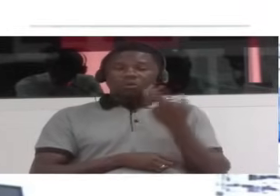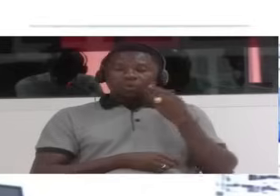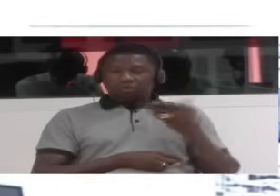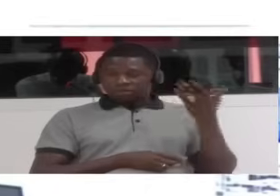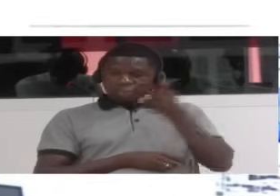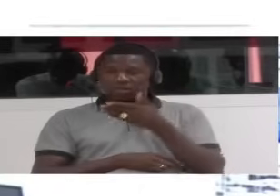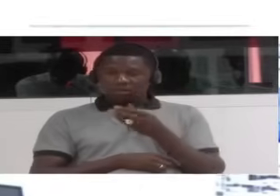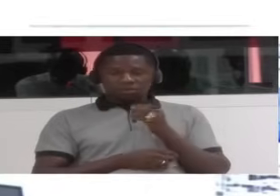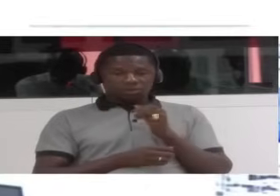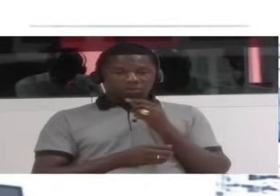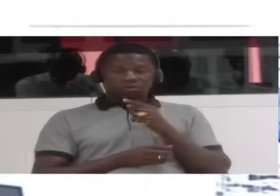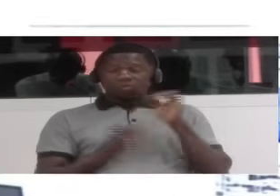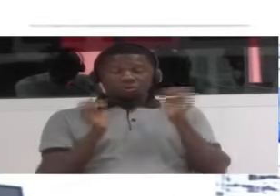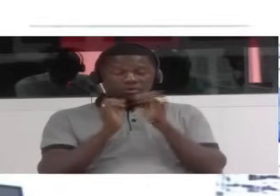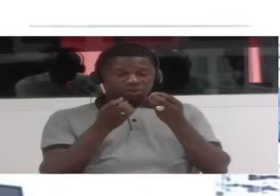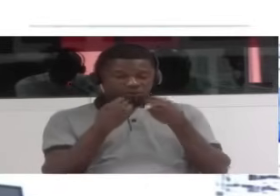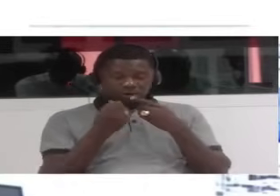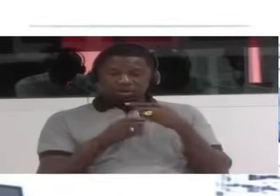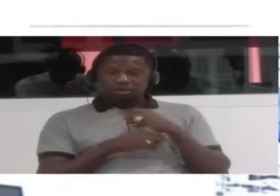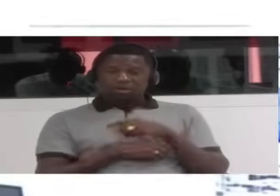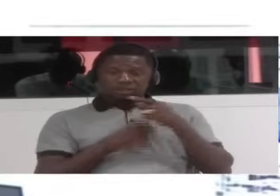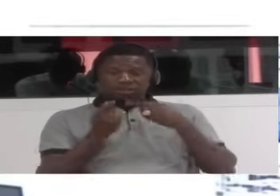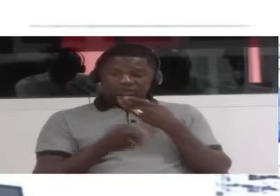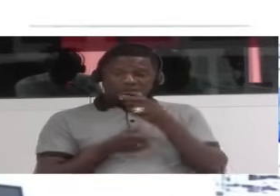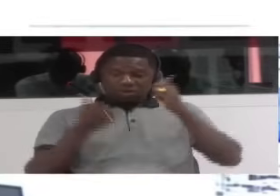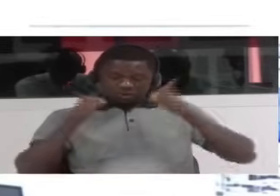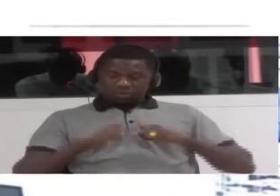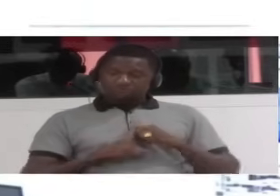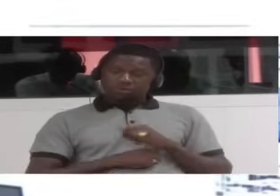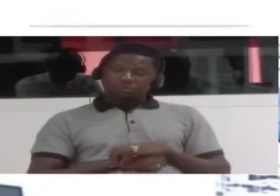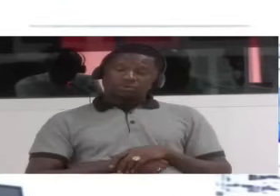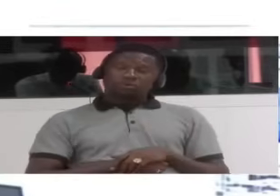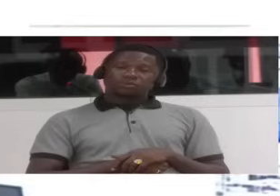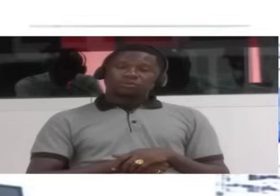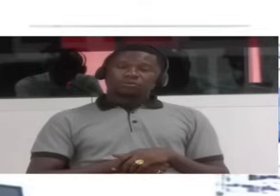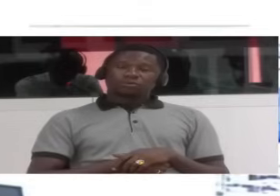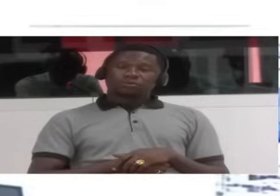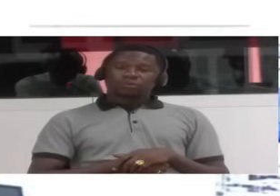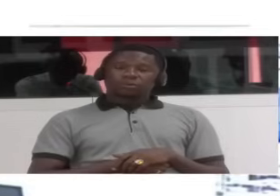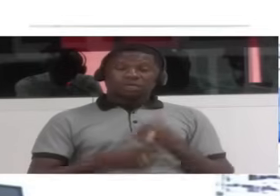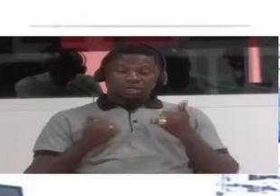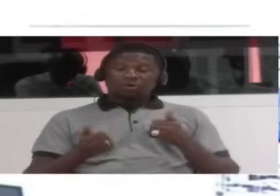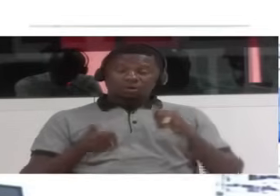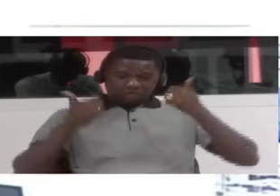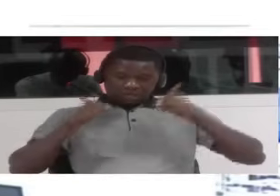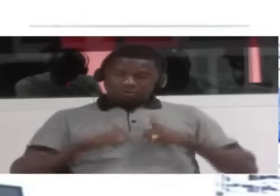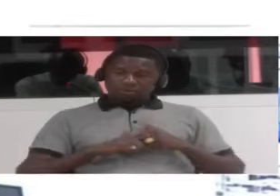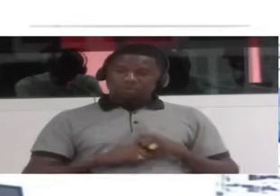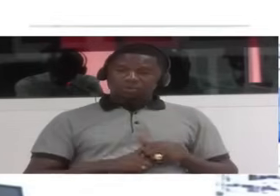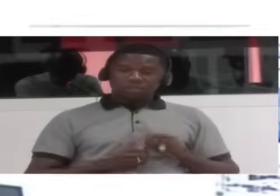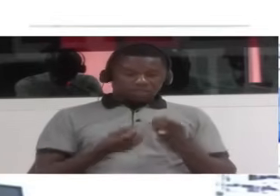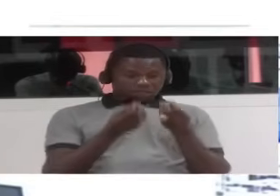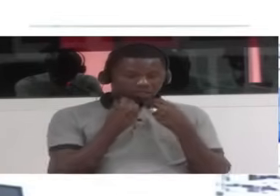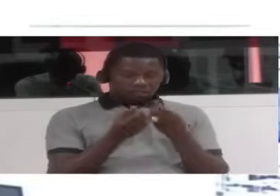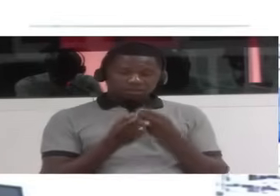going, nobody briefed me that this was what is to happen. And now it happened. He